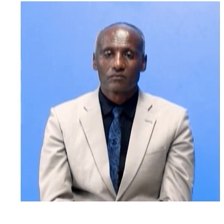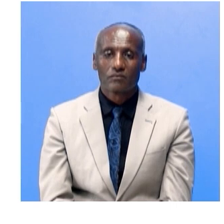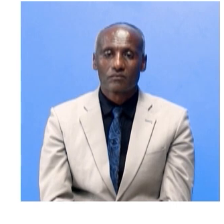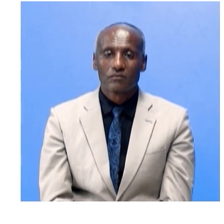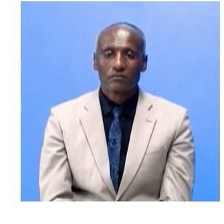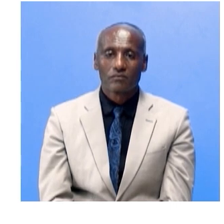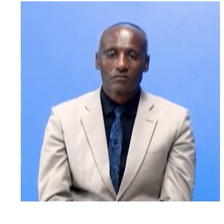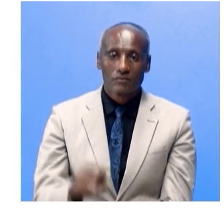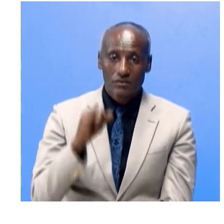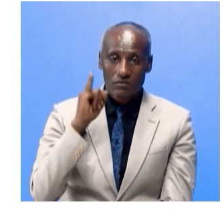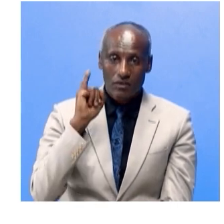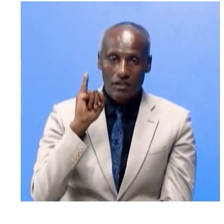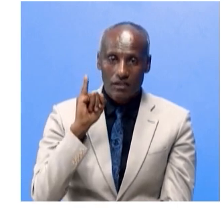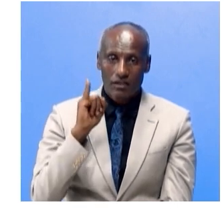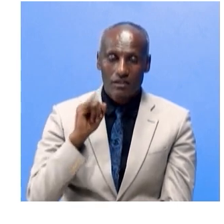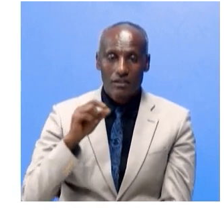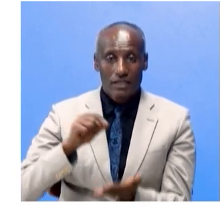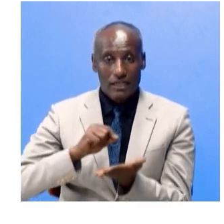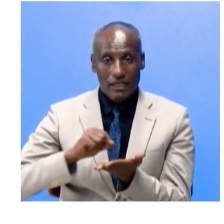Instruction. Write